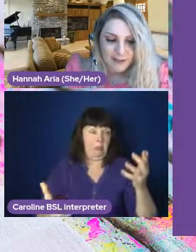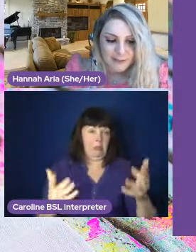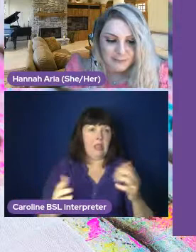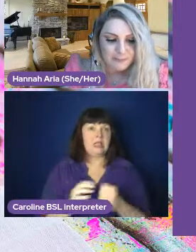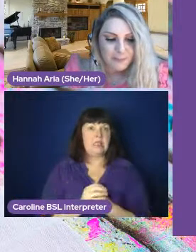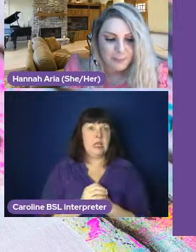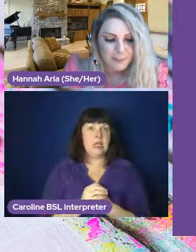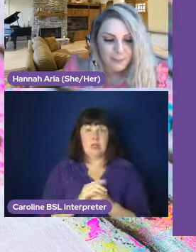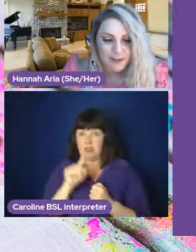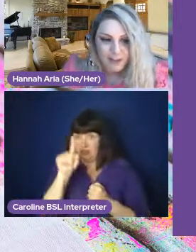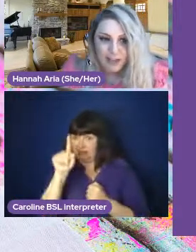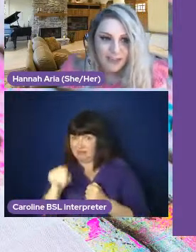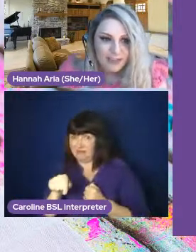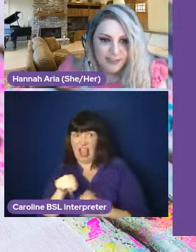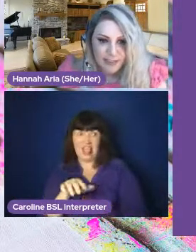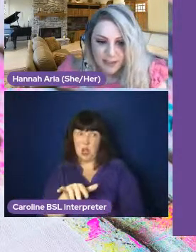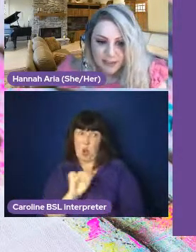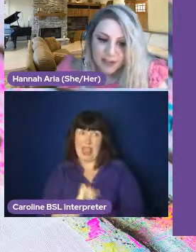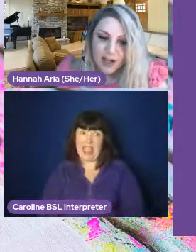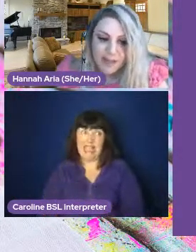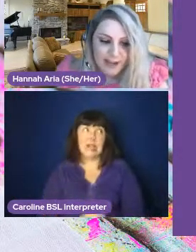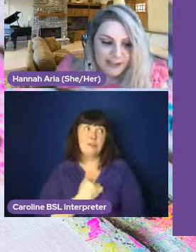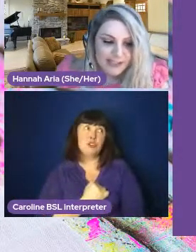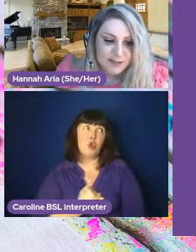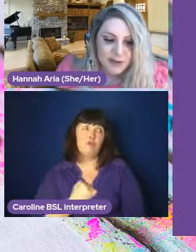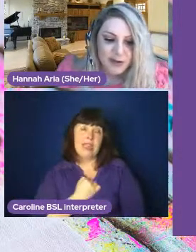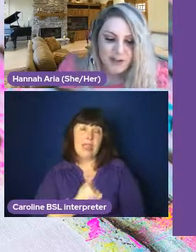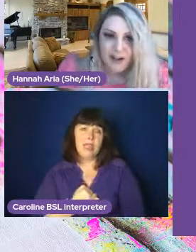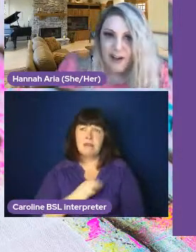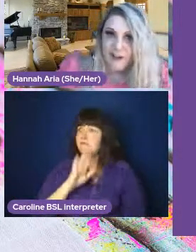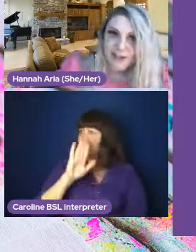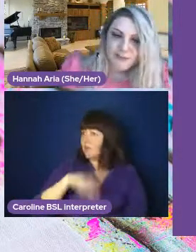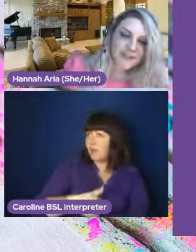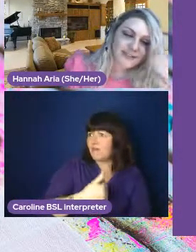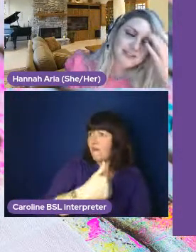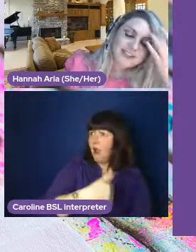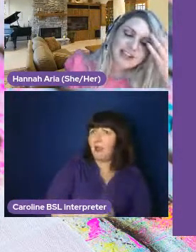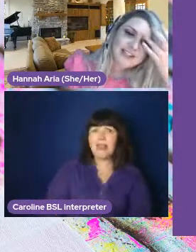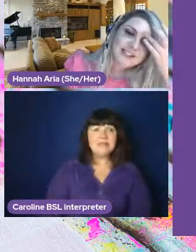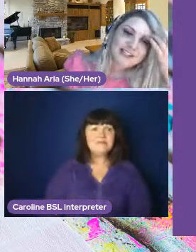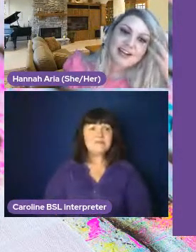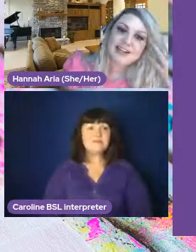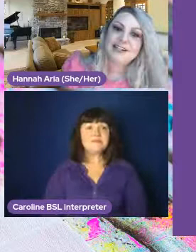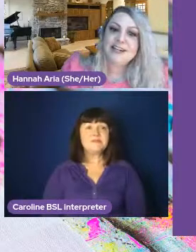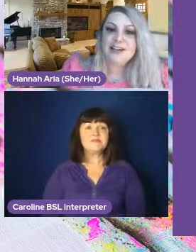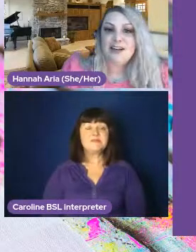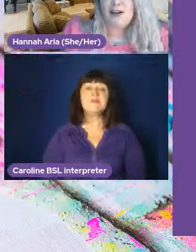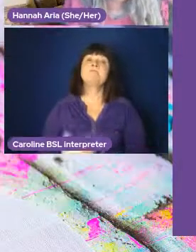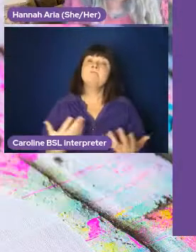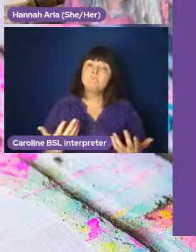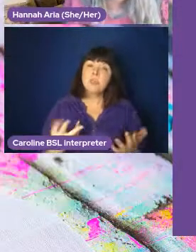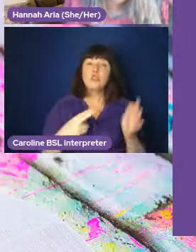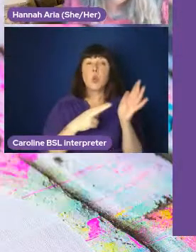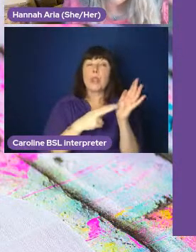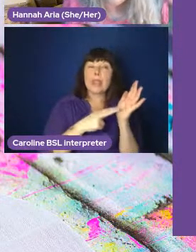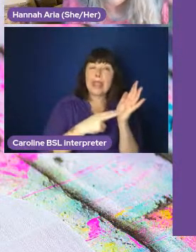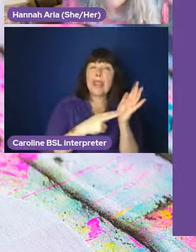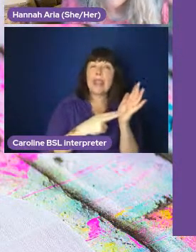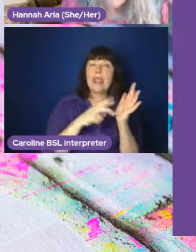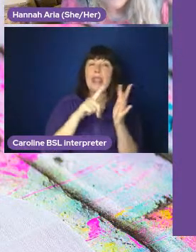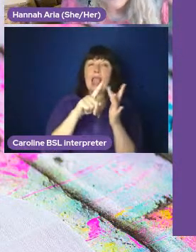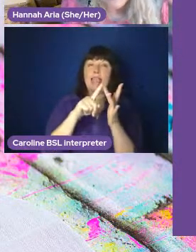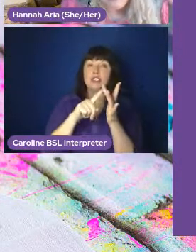moment in time, they're not here. I'm so sorry. That's fine. Now, Jaden and Nikki